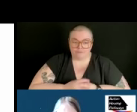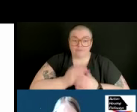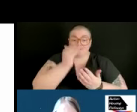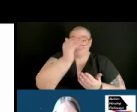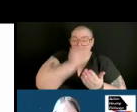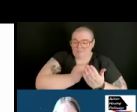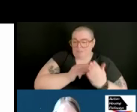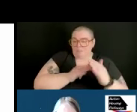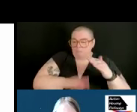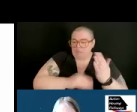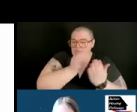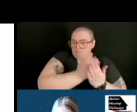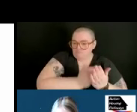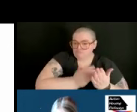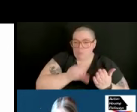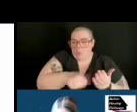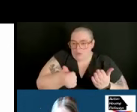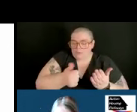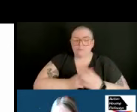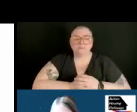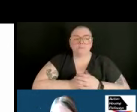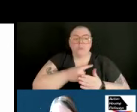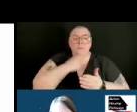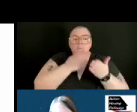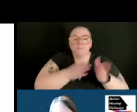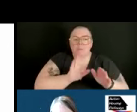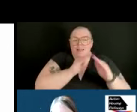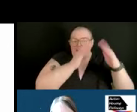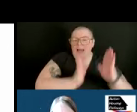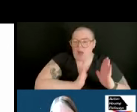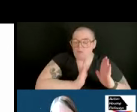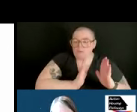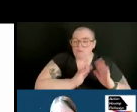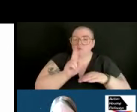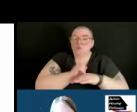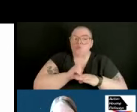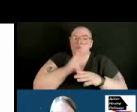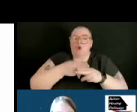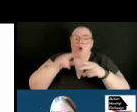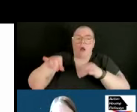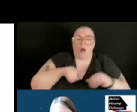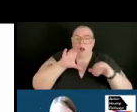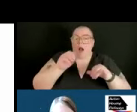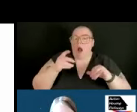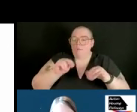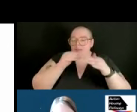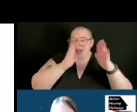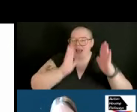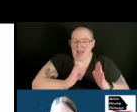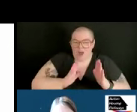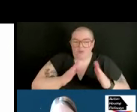Next, there is public housing through the Common Housing Application for